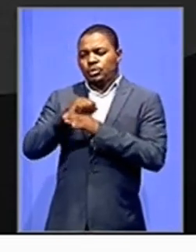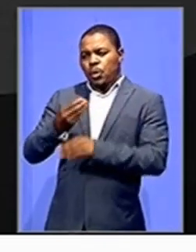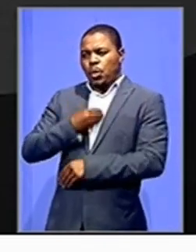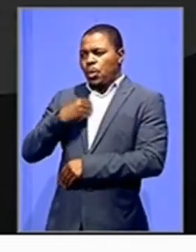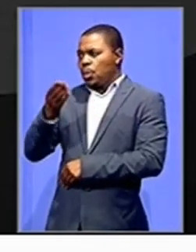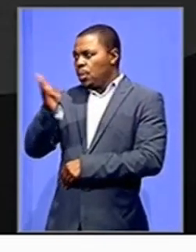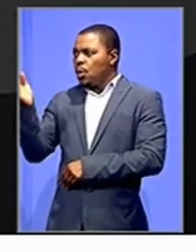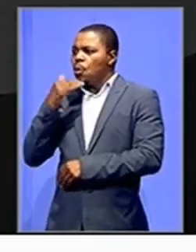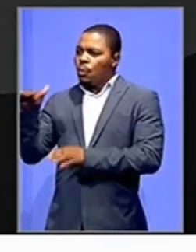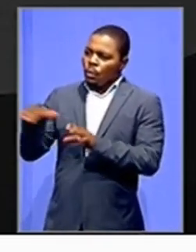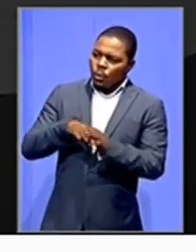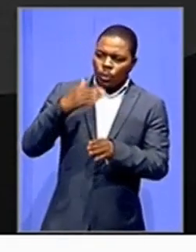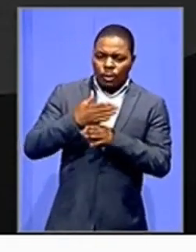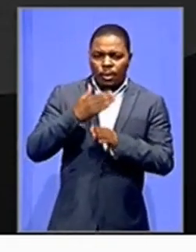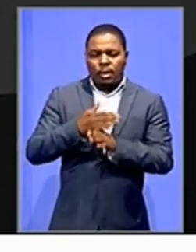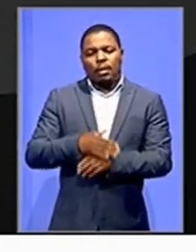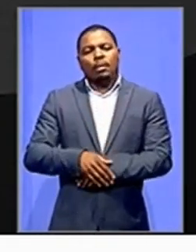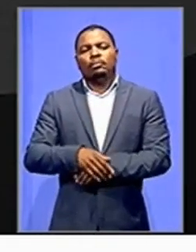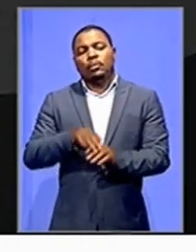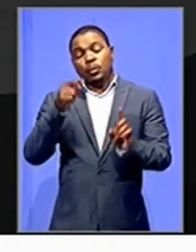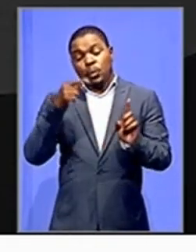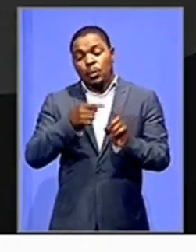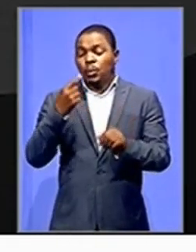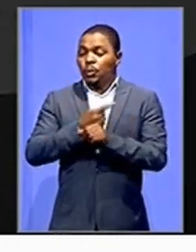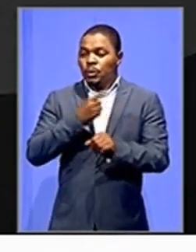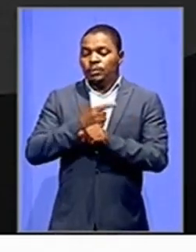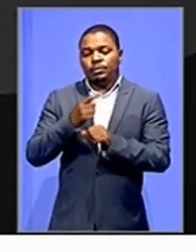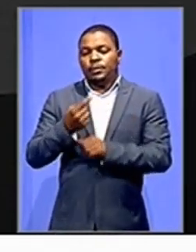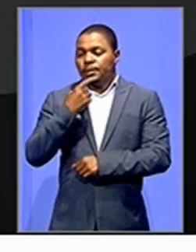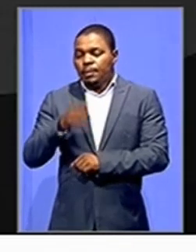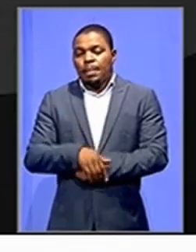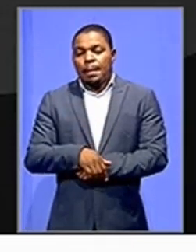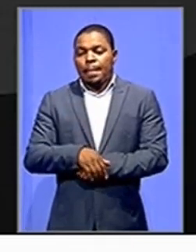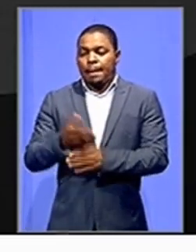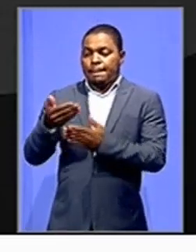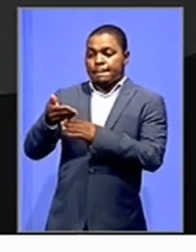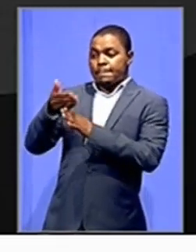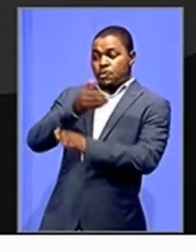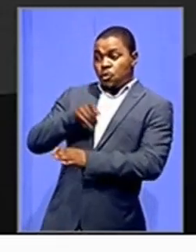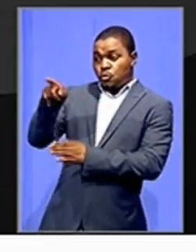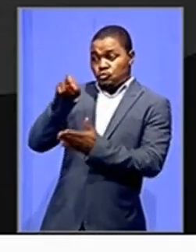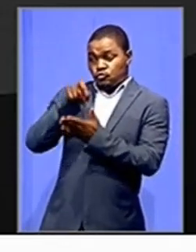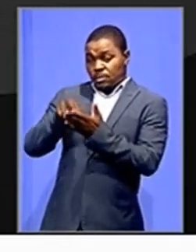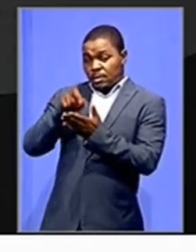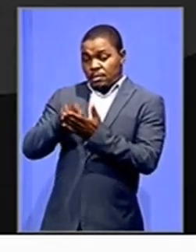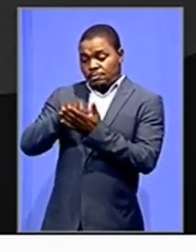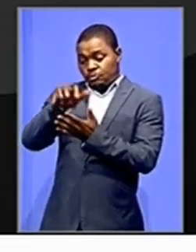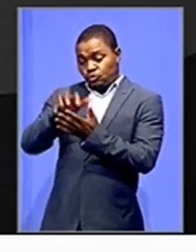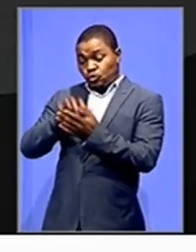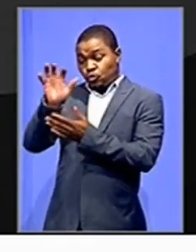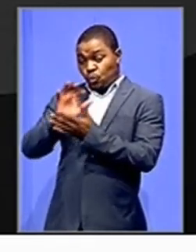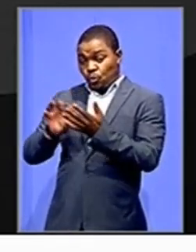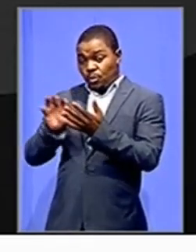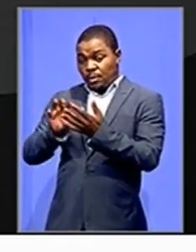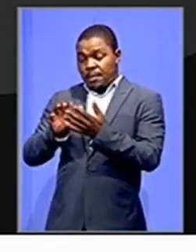fihlang mosebetsing o na e hlaha moo a re motho pele o ngola story sa